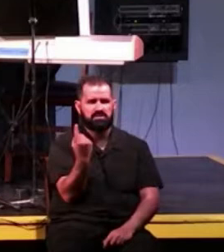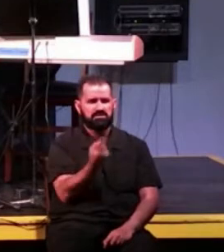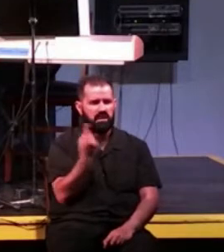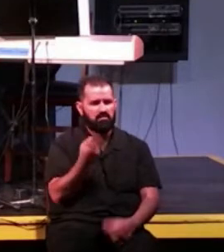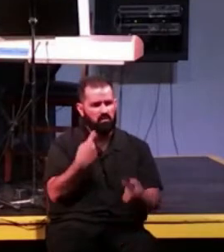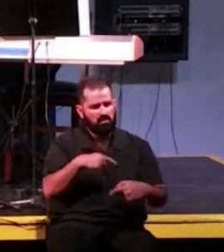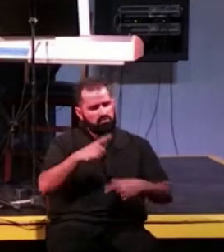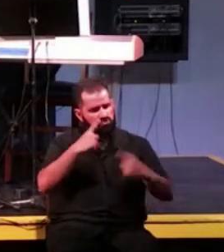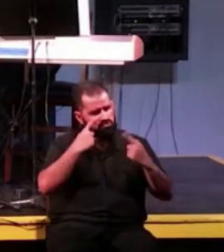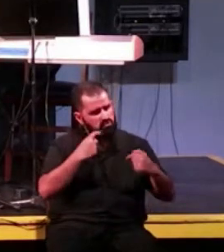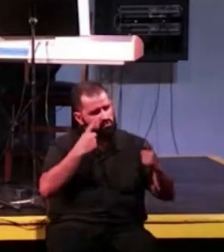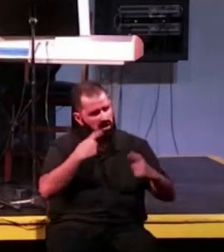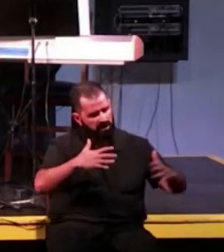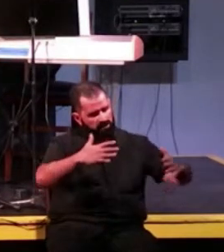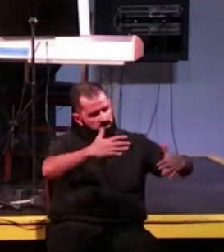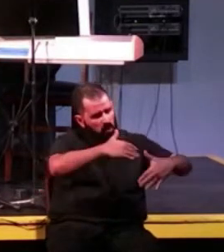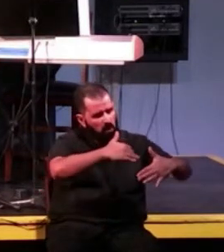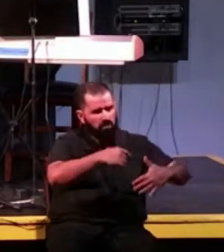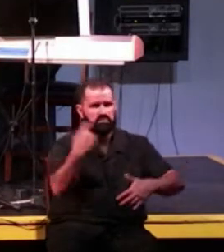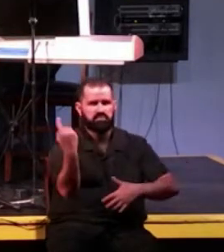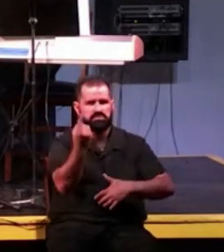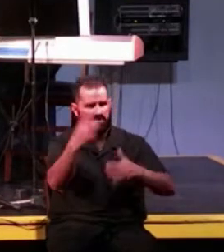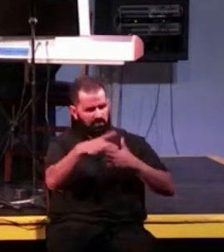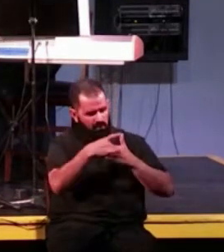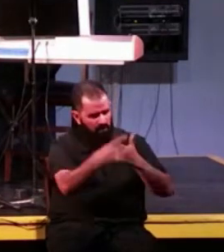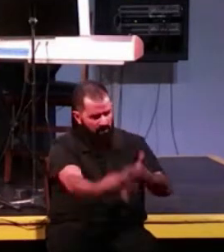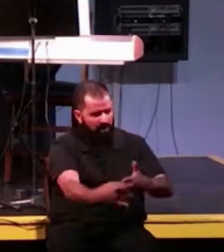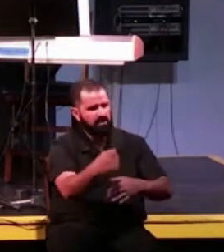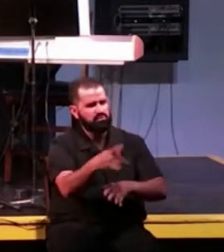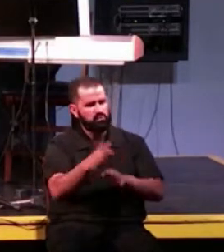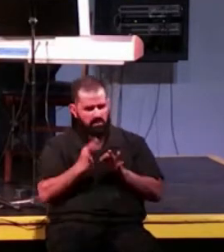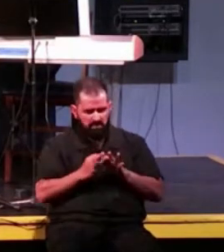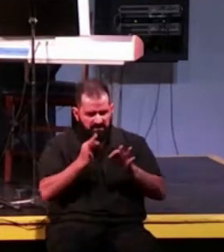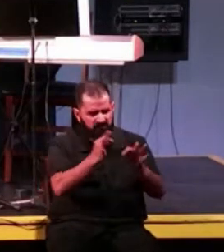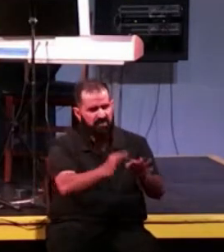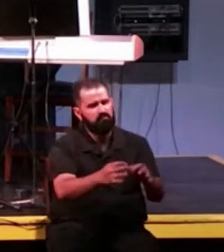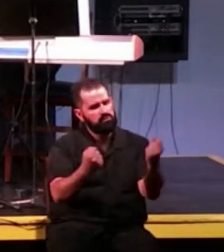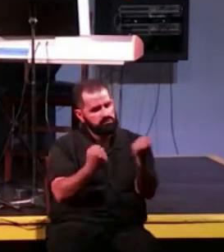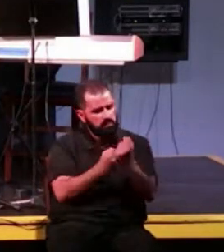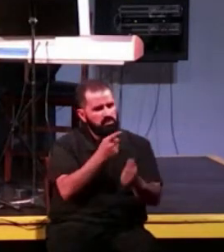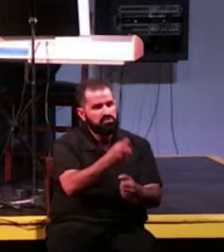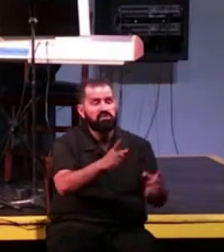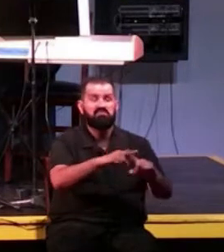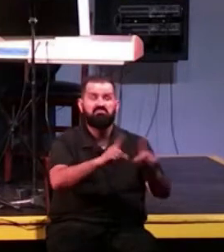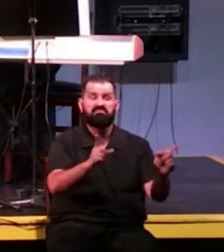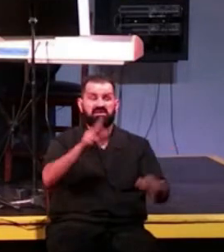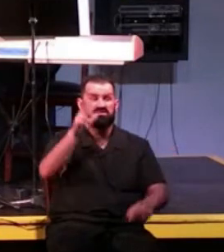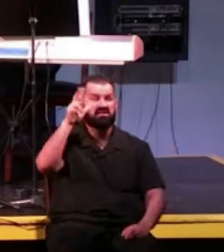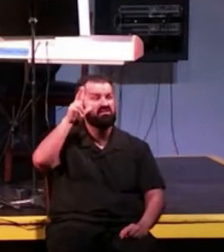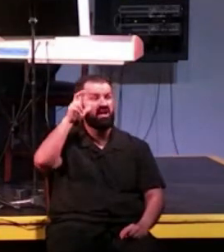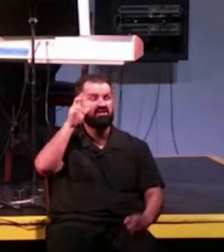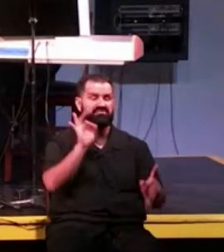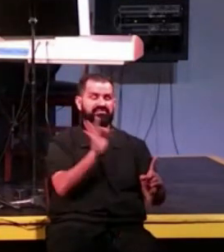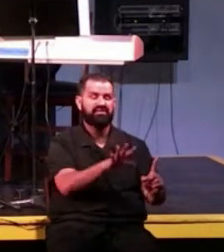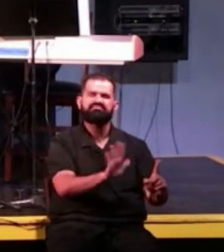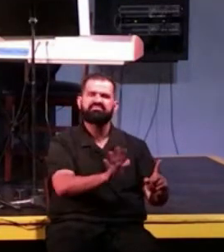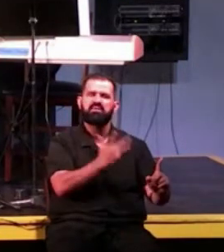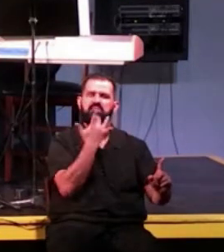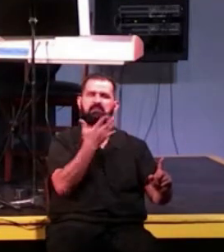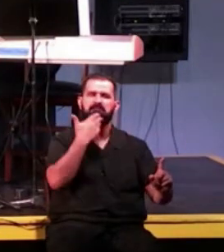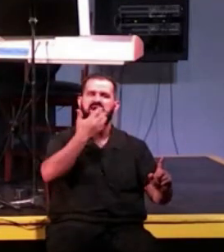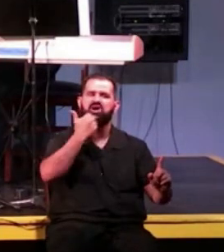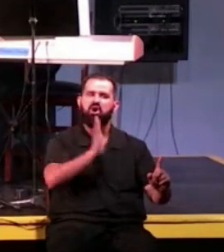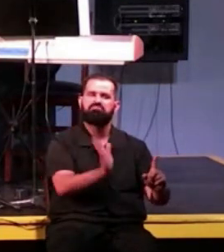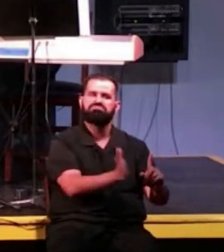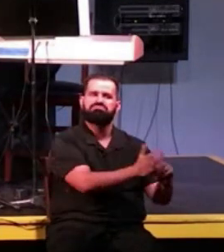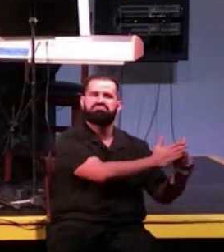you cry. You need someone that's going to guide you and be faithful to you. But the devil convinces you, you need to be alone.